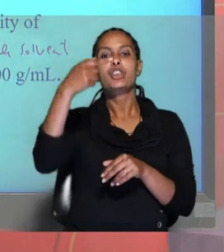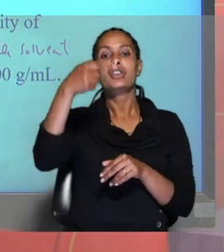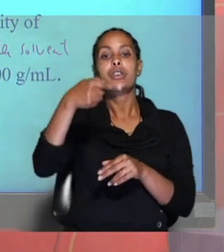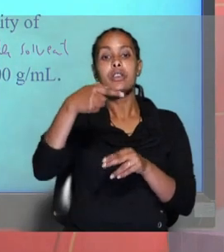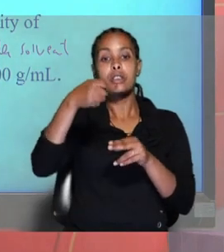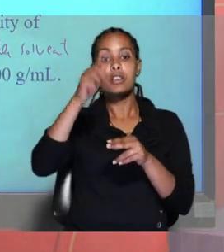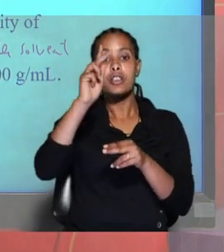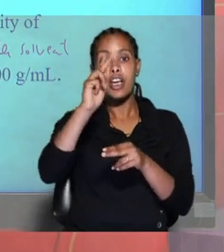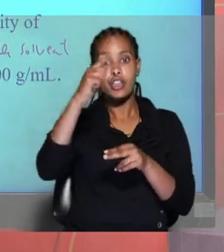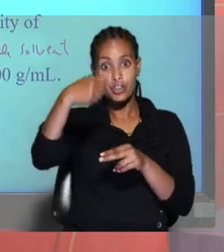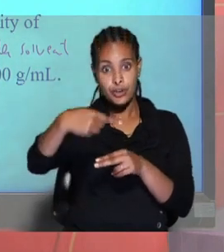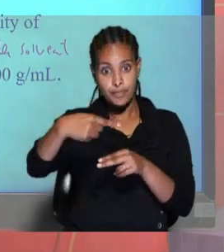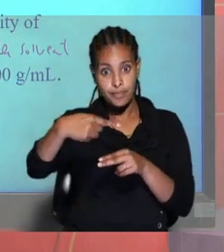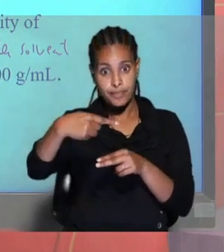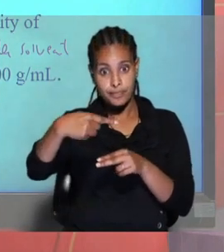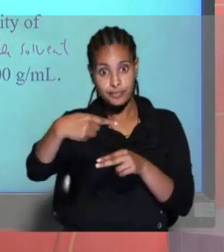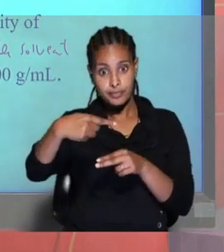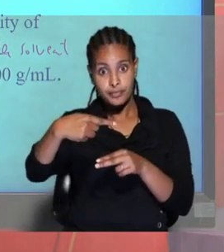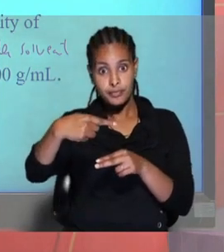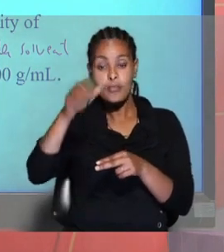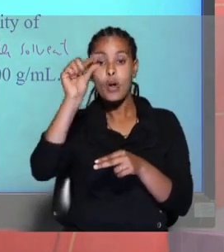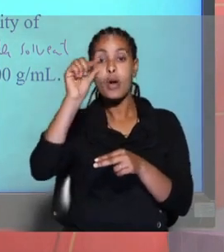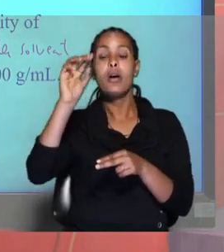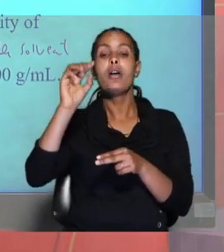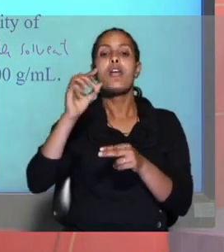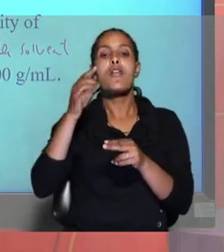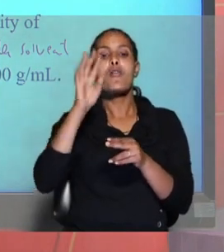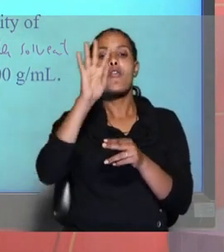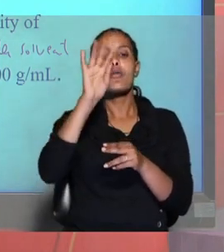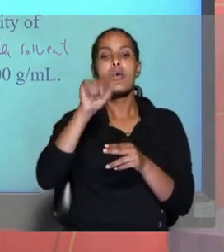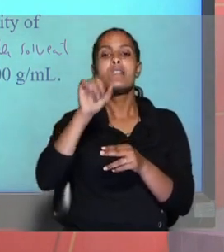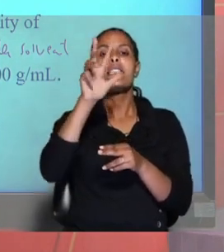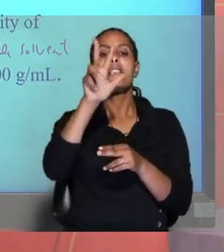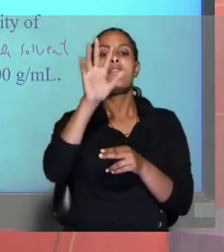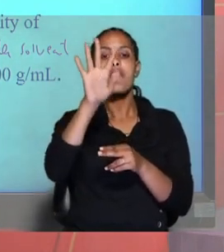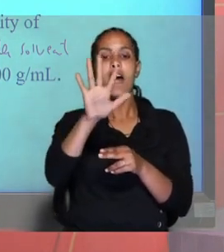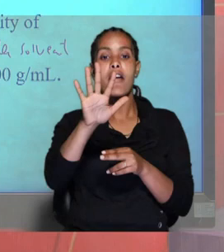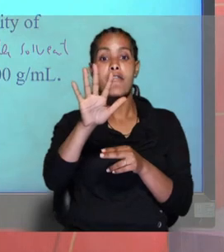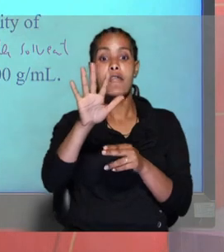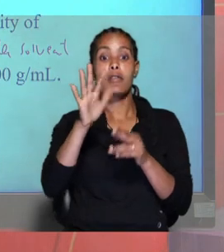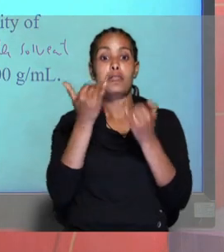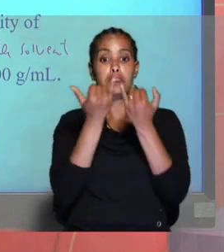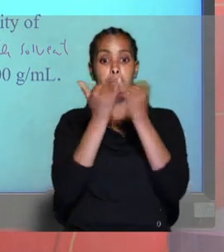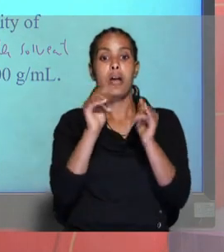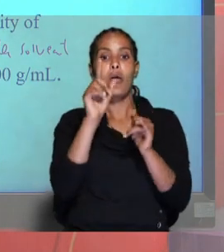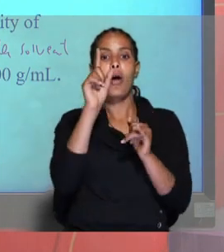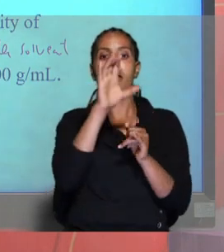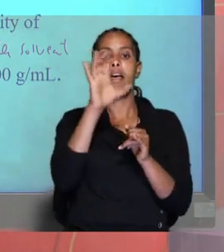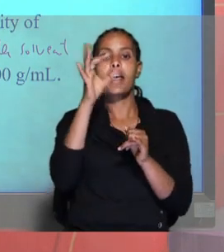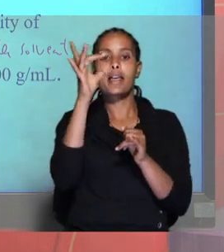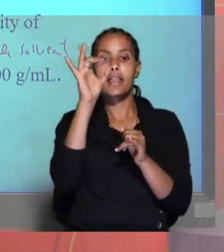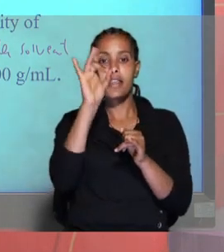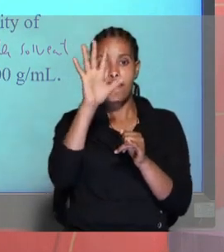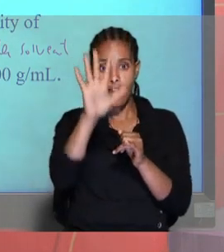of molality. Now 4.35 divided by 180 times